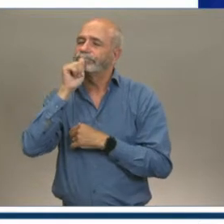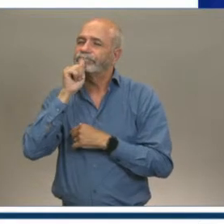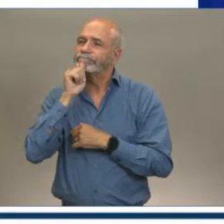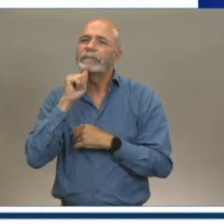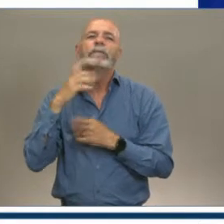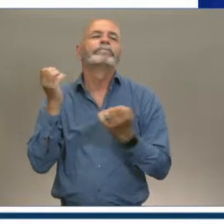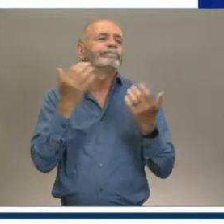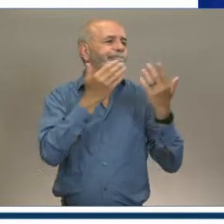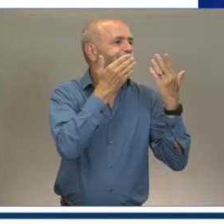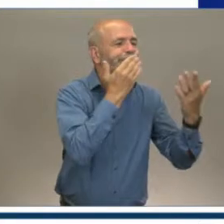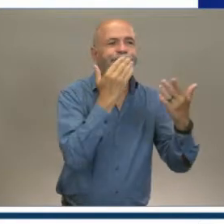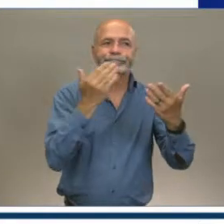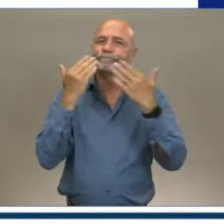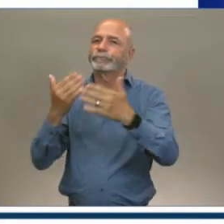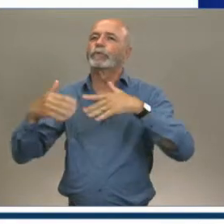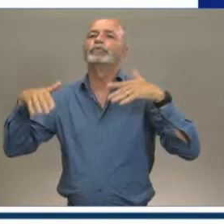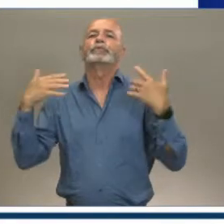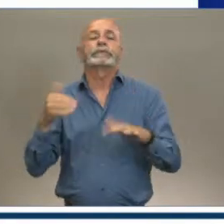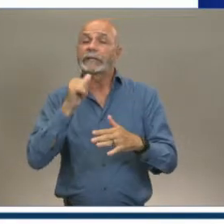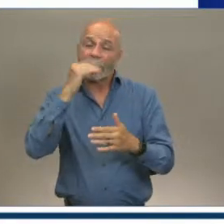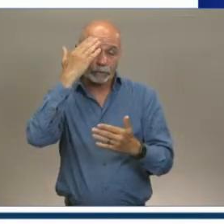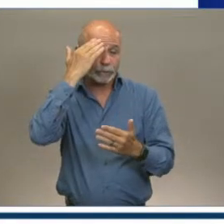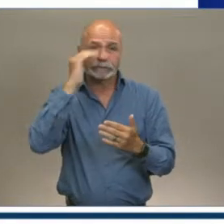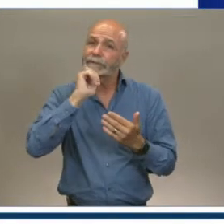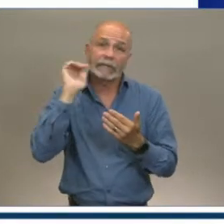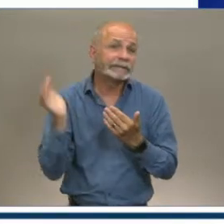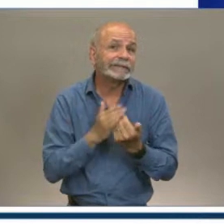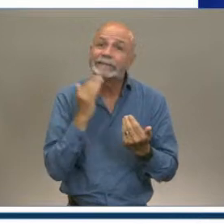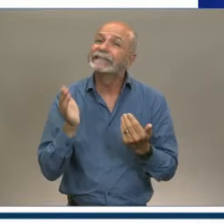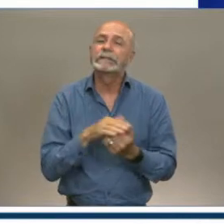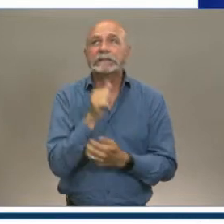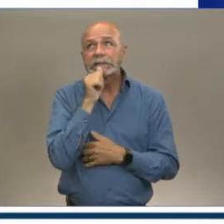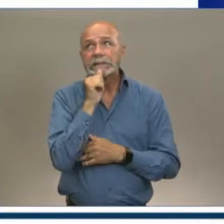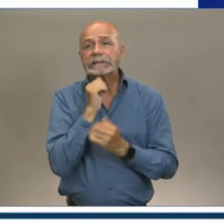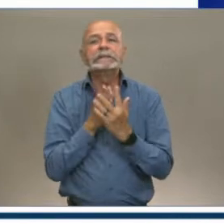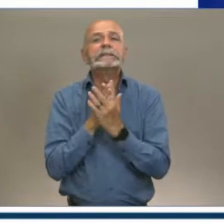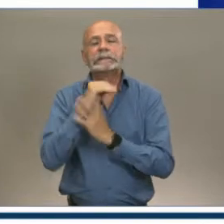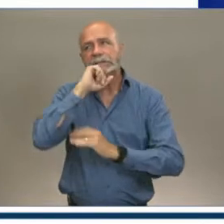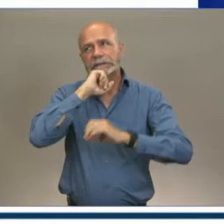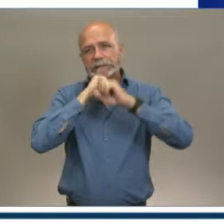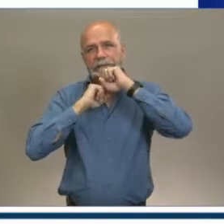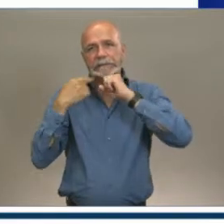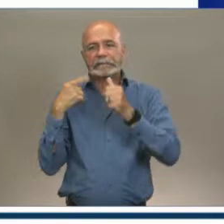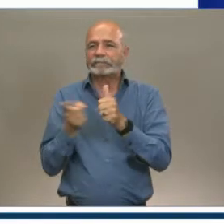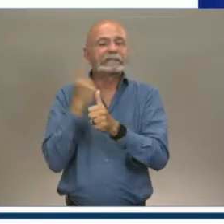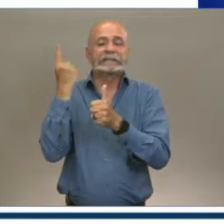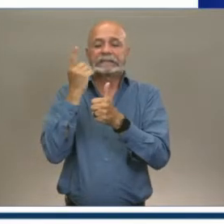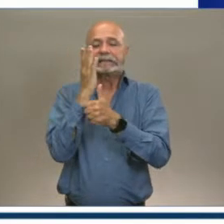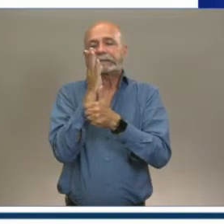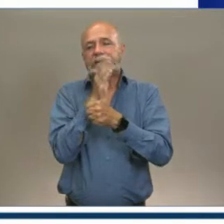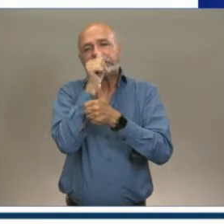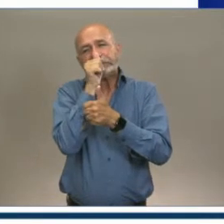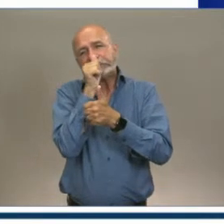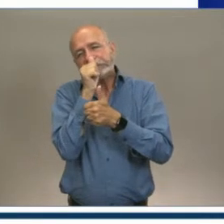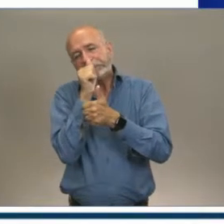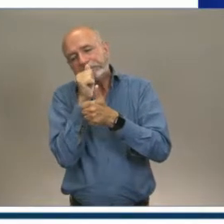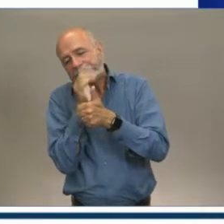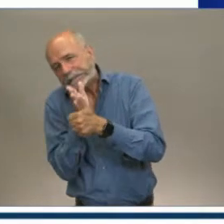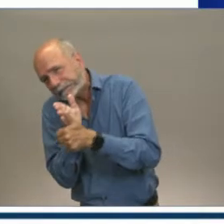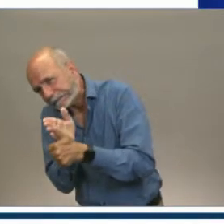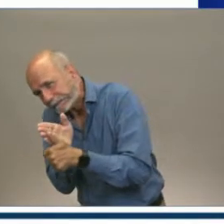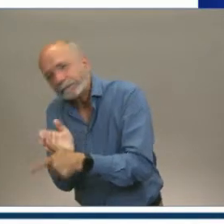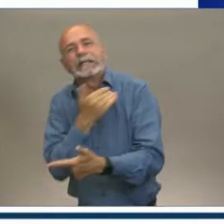been easy, and you've endured a lot. You helped us get through phase 1 of our reopening plan and get our active cases to